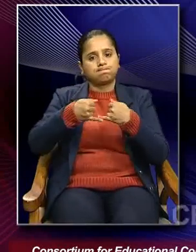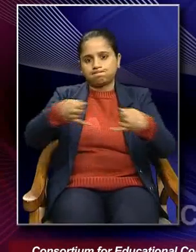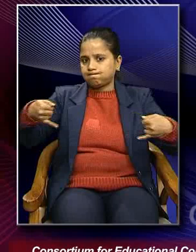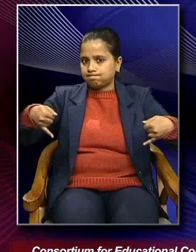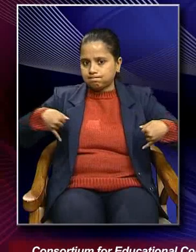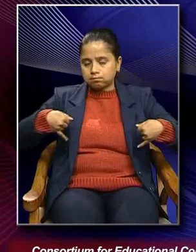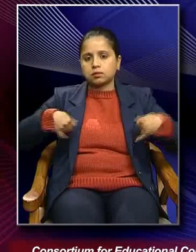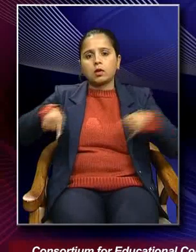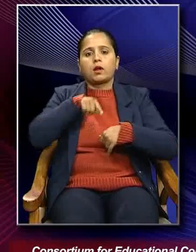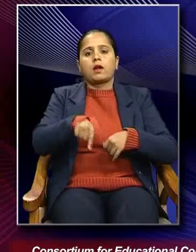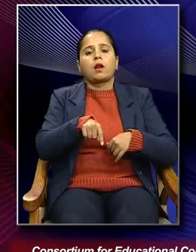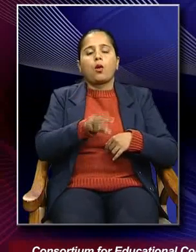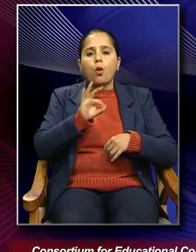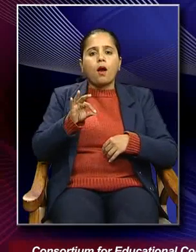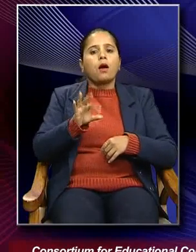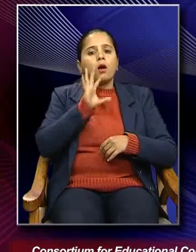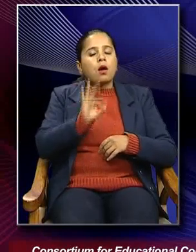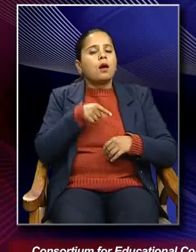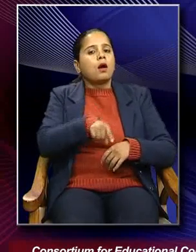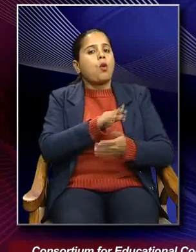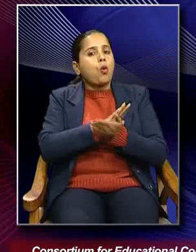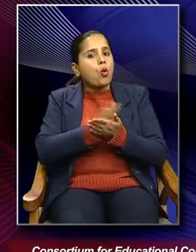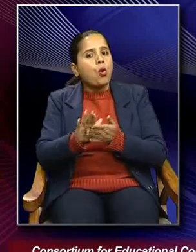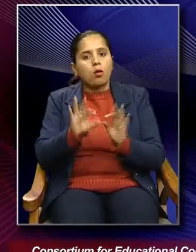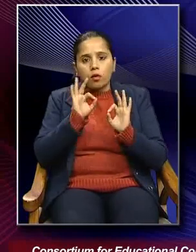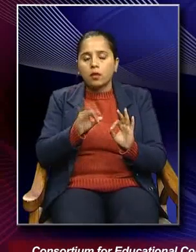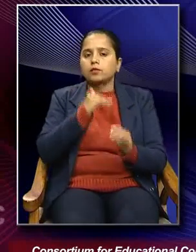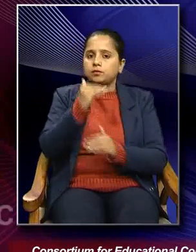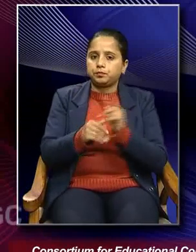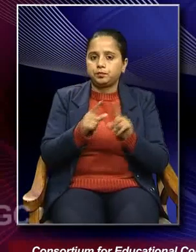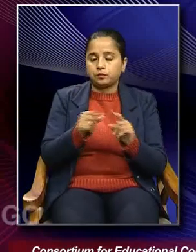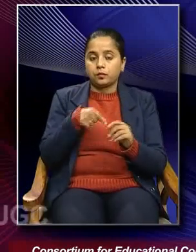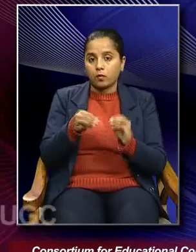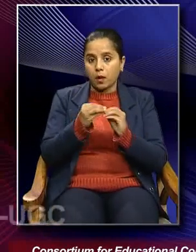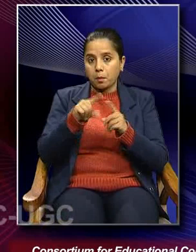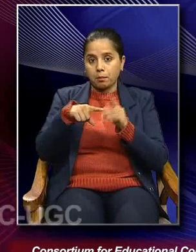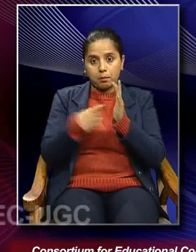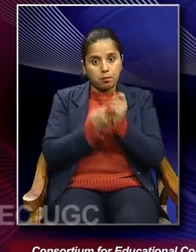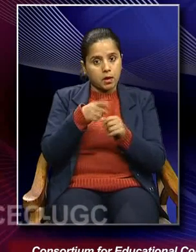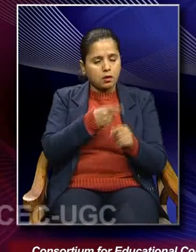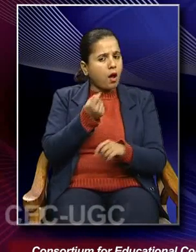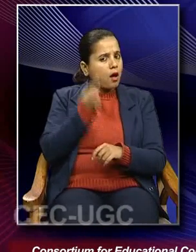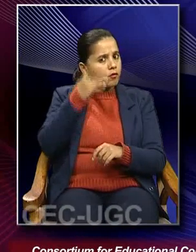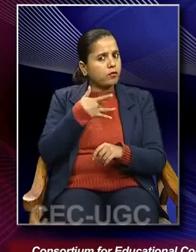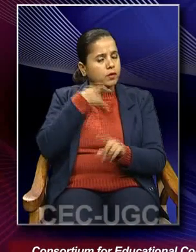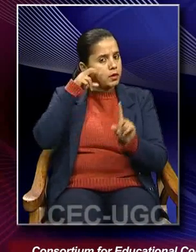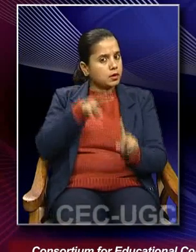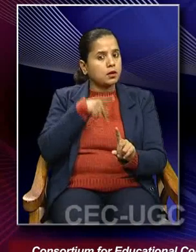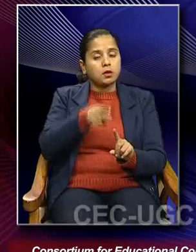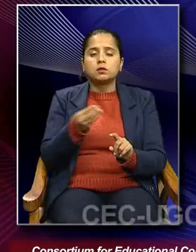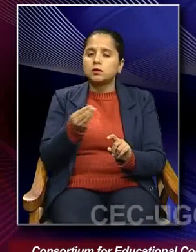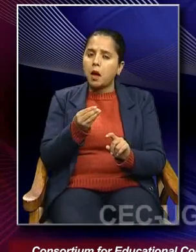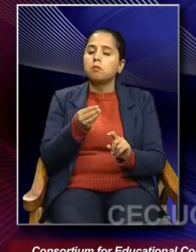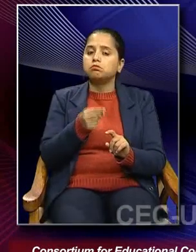the sacred and profane. The sacred, in Berger's understanding, is a kind of